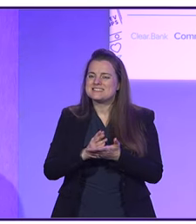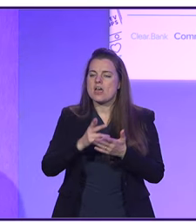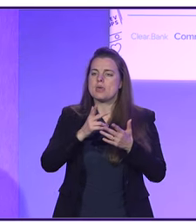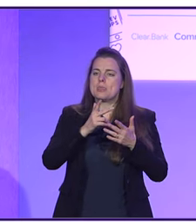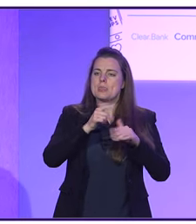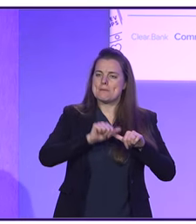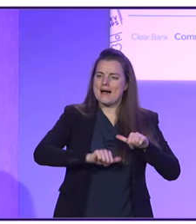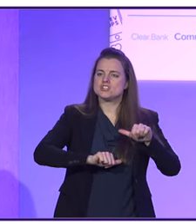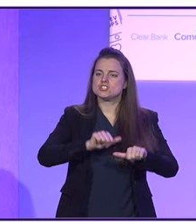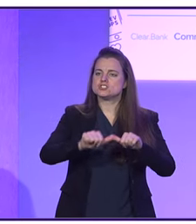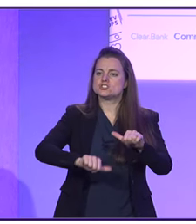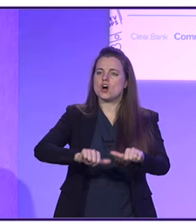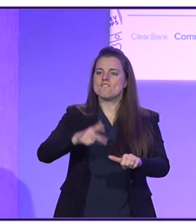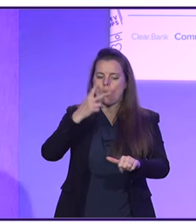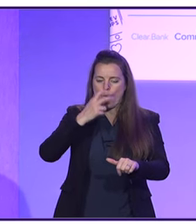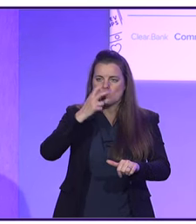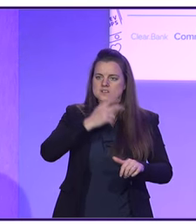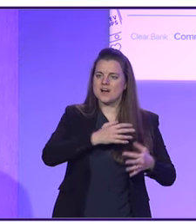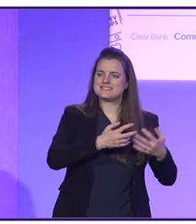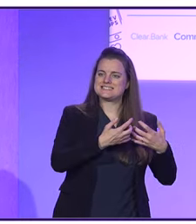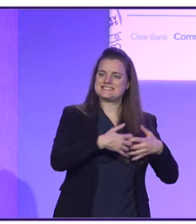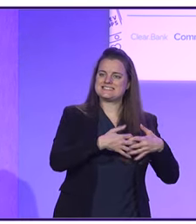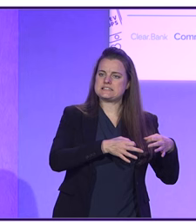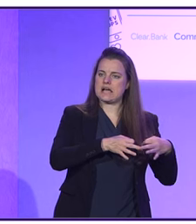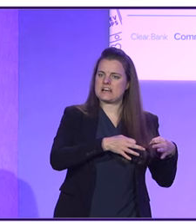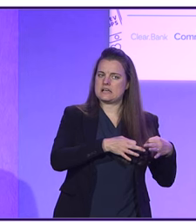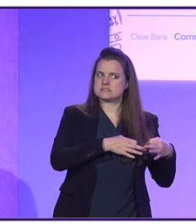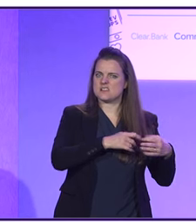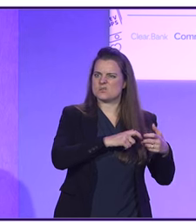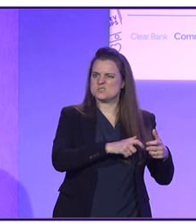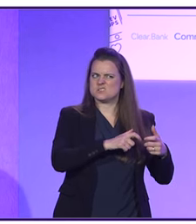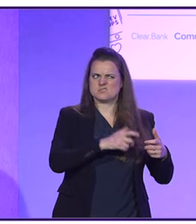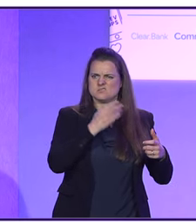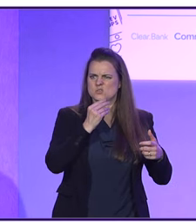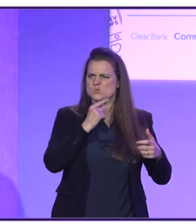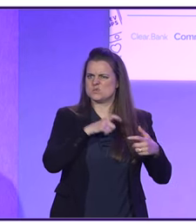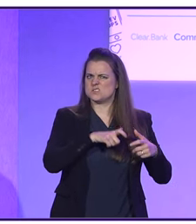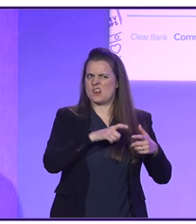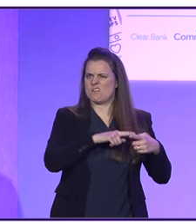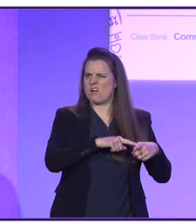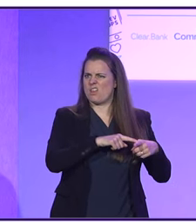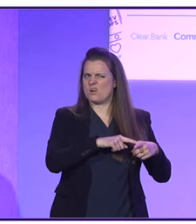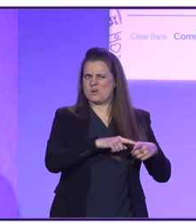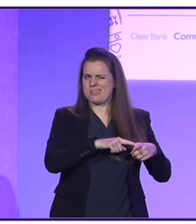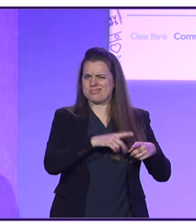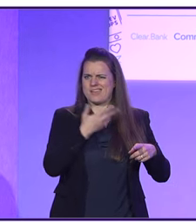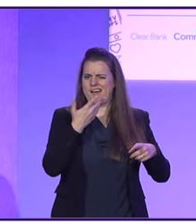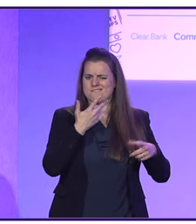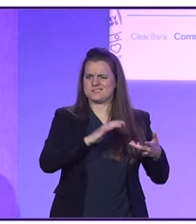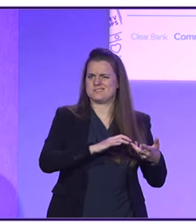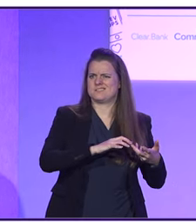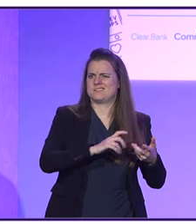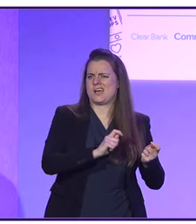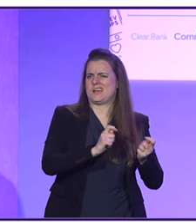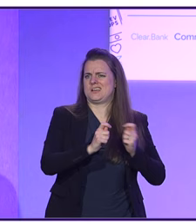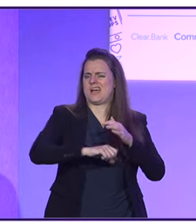of older observability techniques that have kind of just survived, and they haven't adapted to meet the new data demands that we're